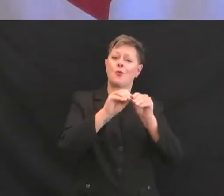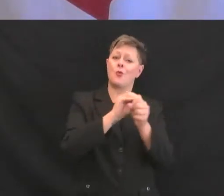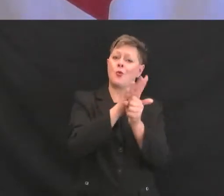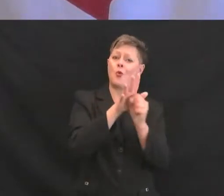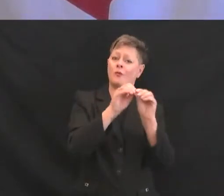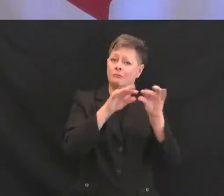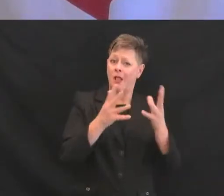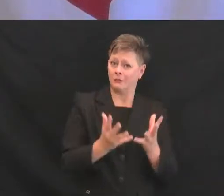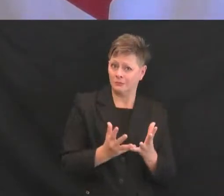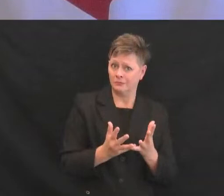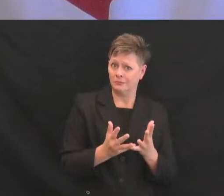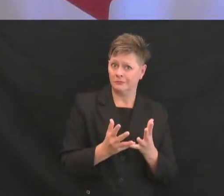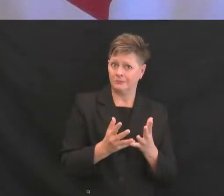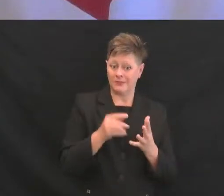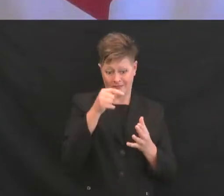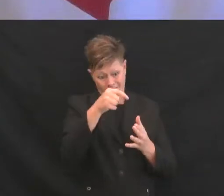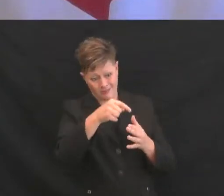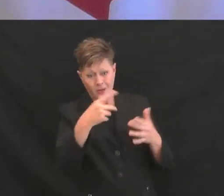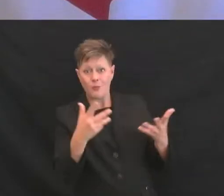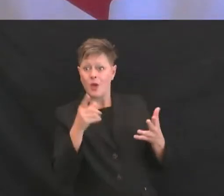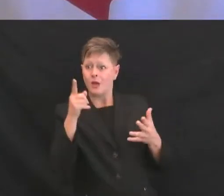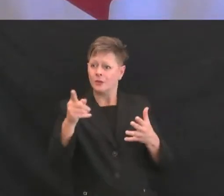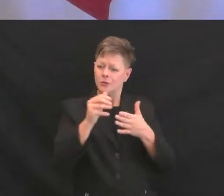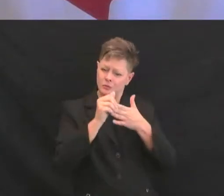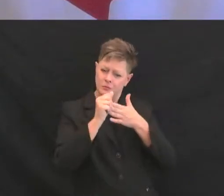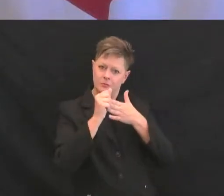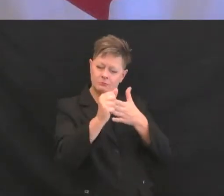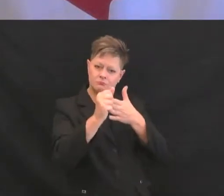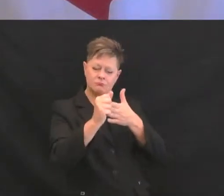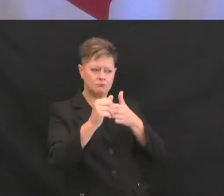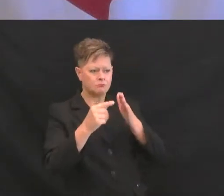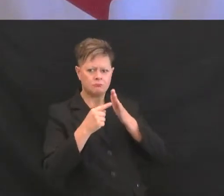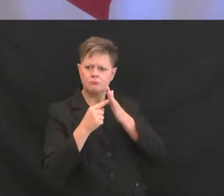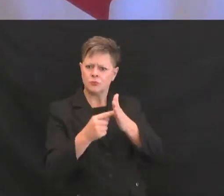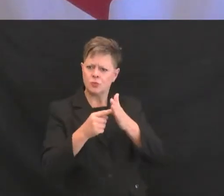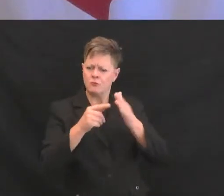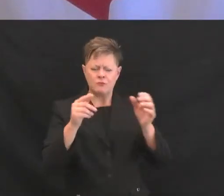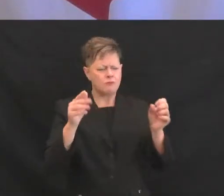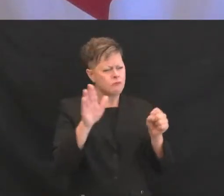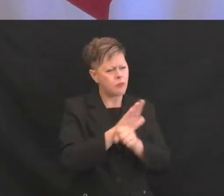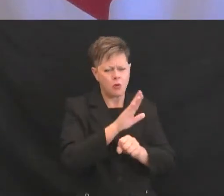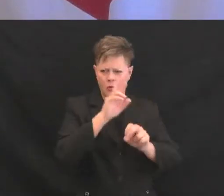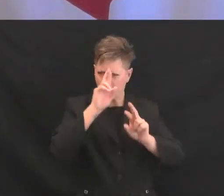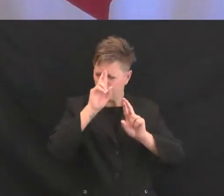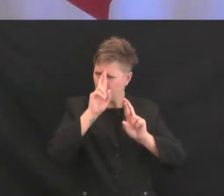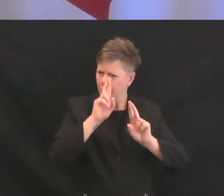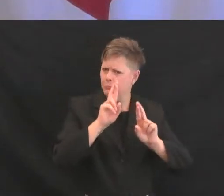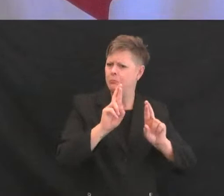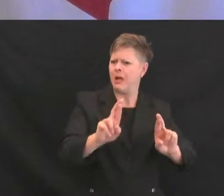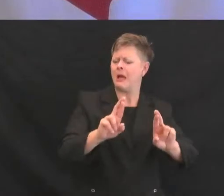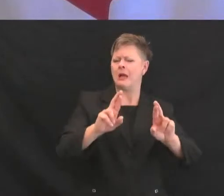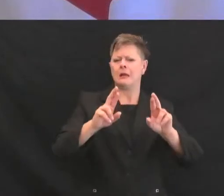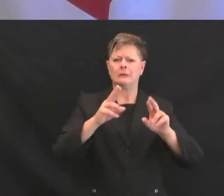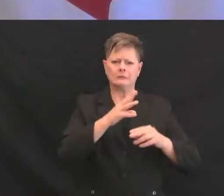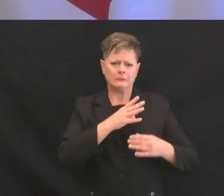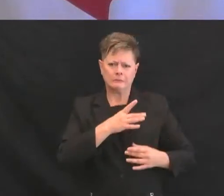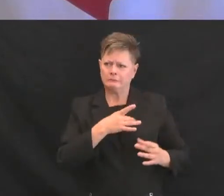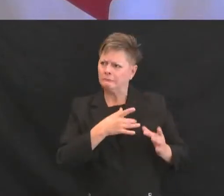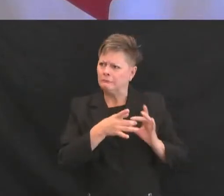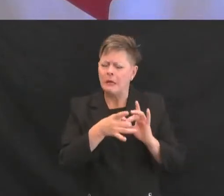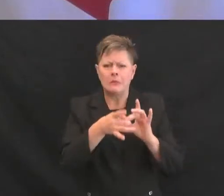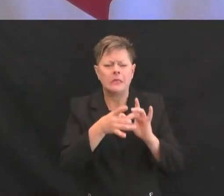pandemic, you have been an extraordinary leader, showing endless respect, empathy, and care for the people of